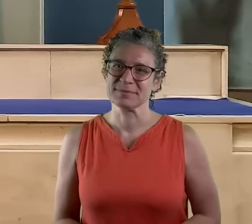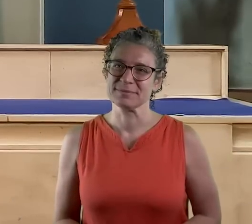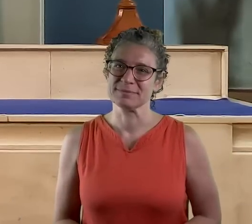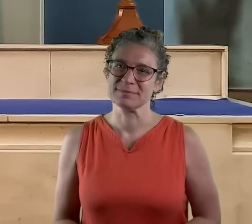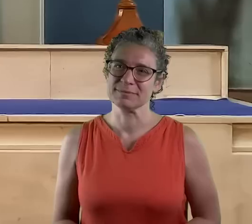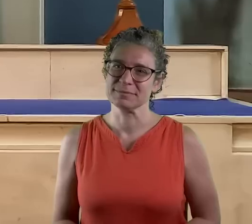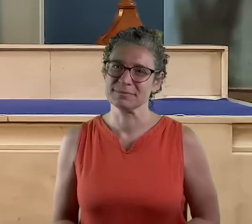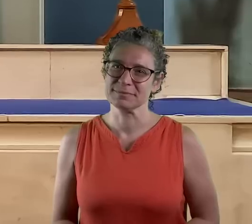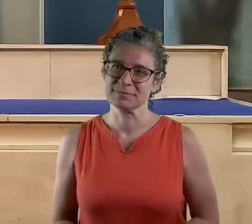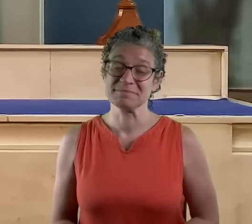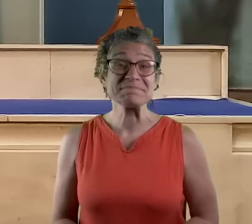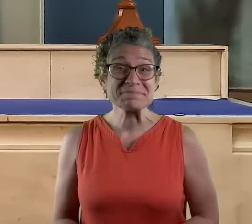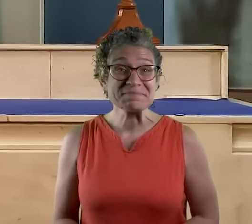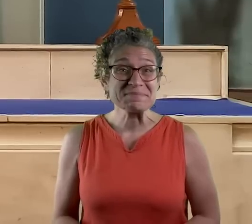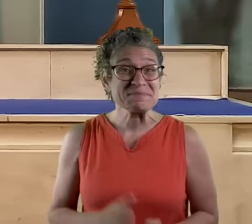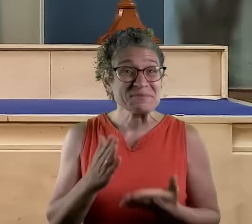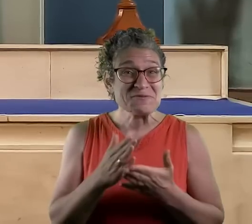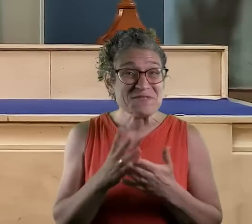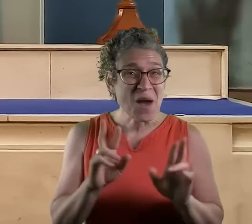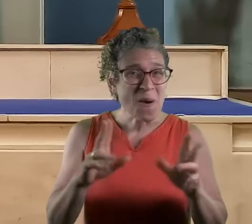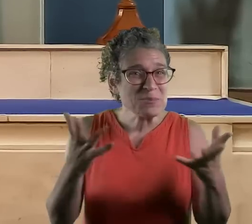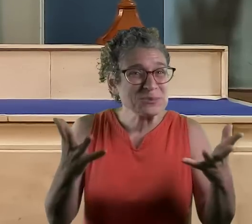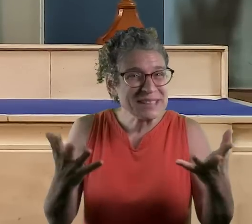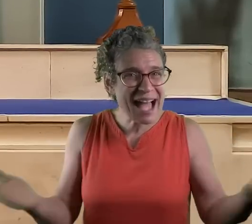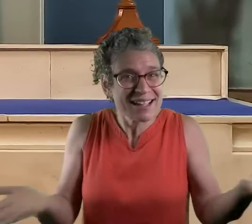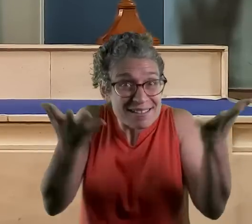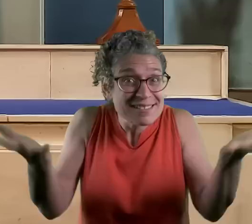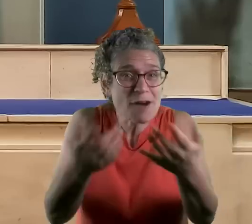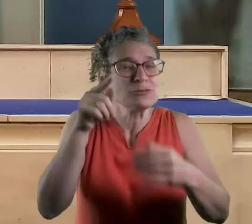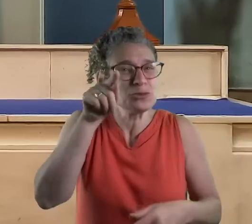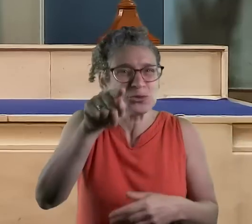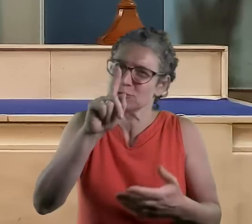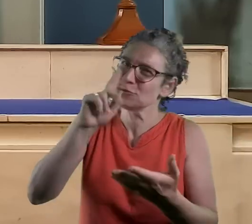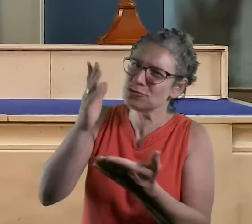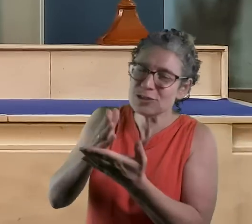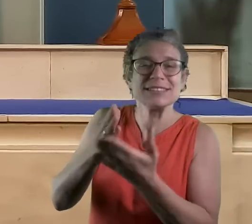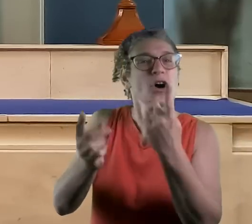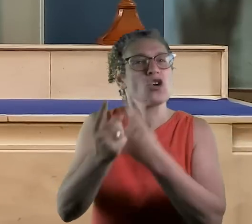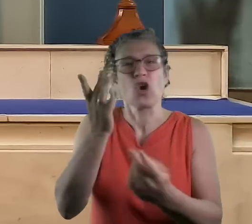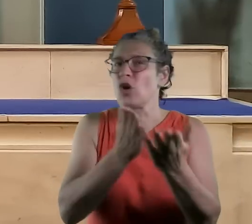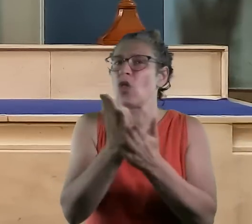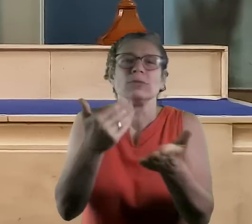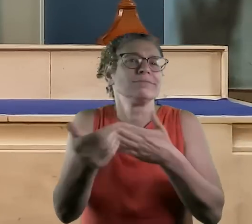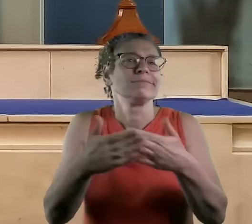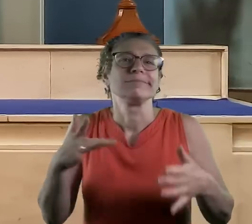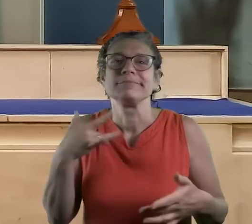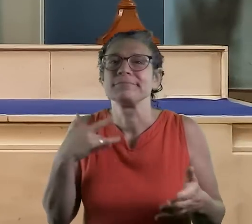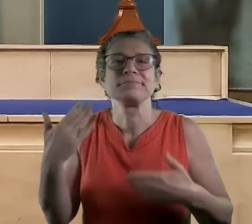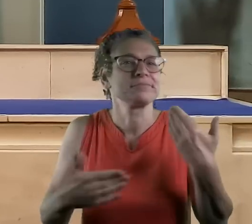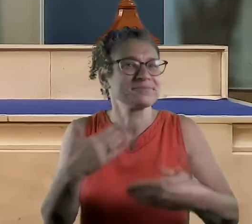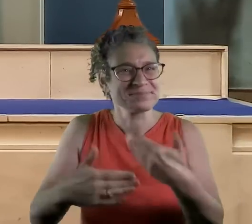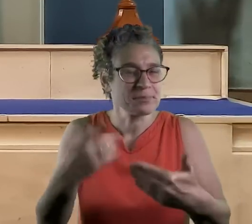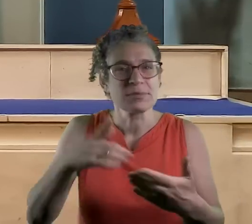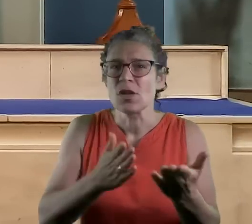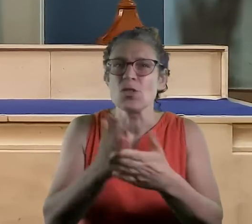We hope our service today has encouraged you to trust God in all circumstances and in everything he